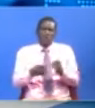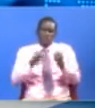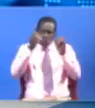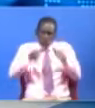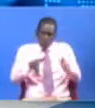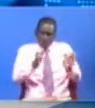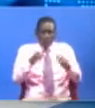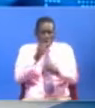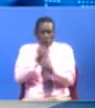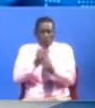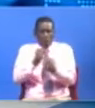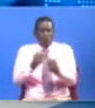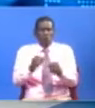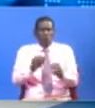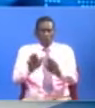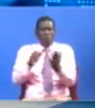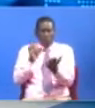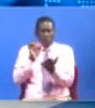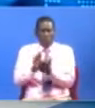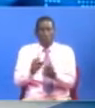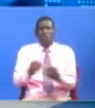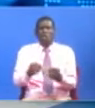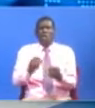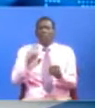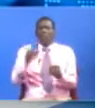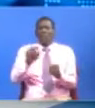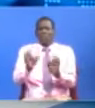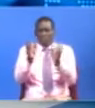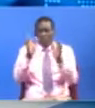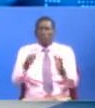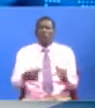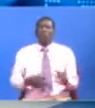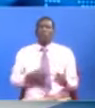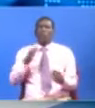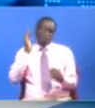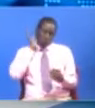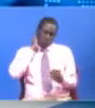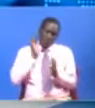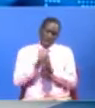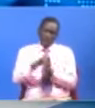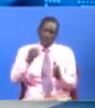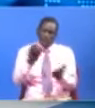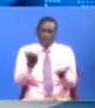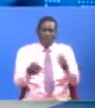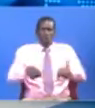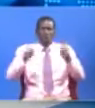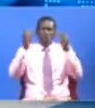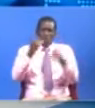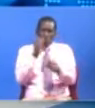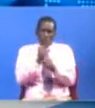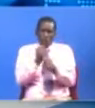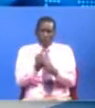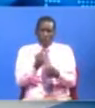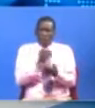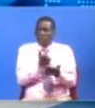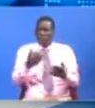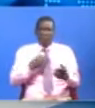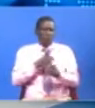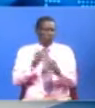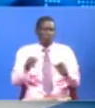NTV went to a hospital in Murang'a and found the clinical officers at work. Still, many were in plain clothes to avoid